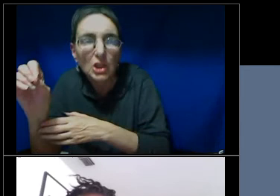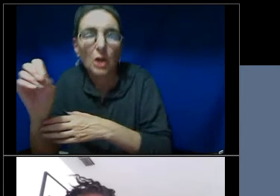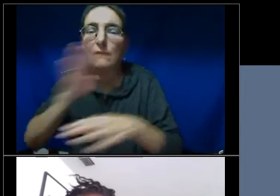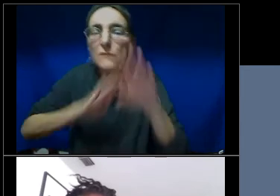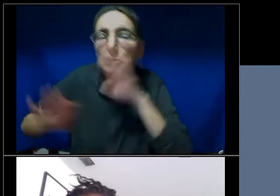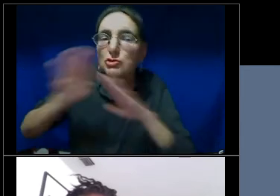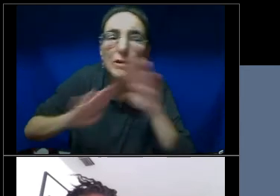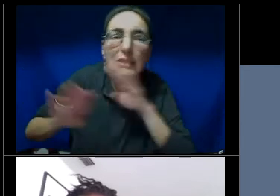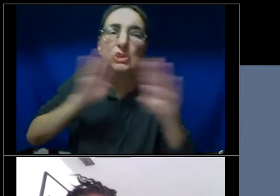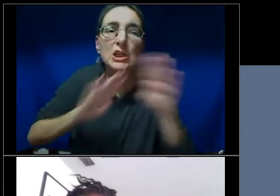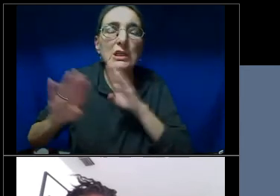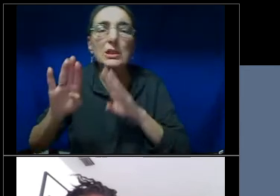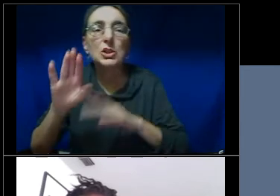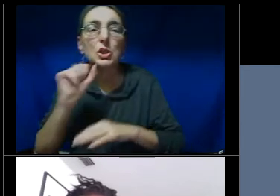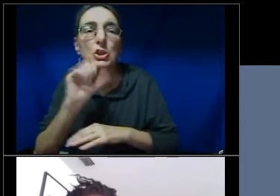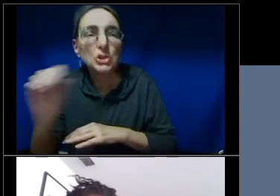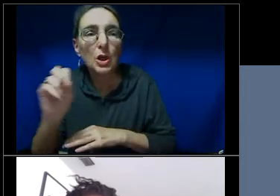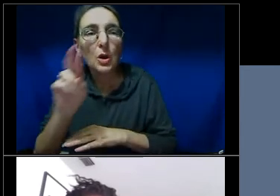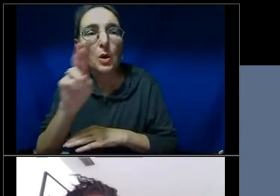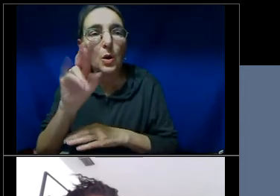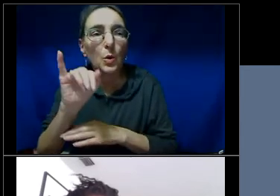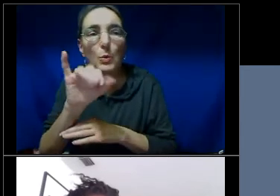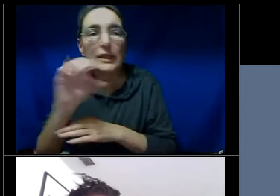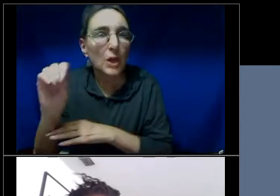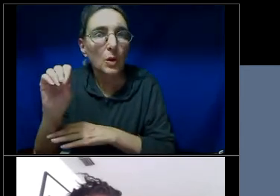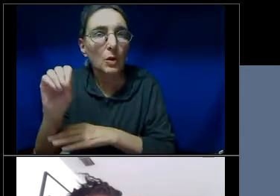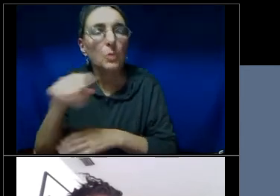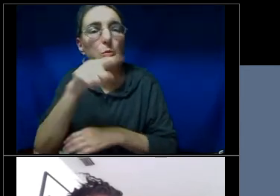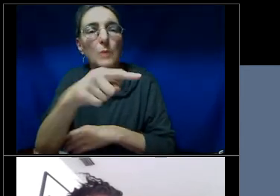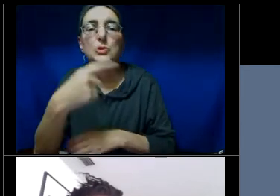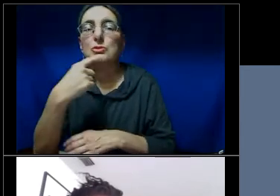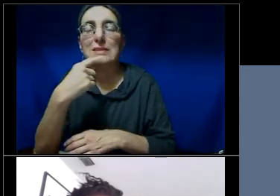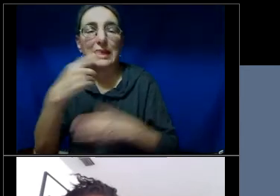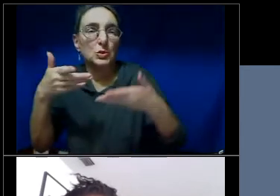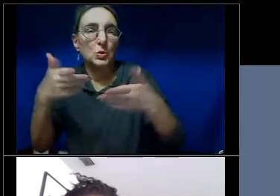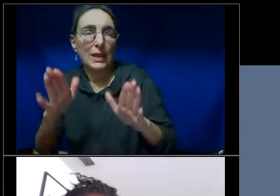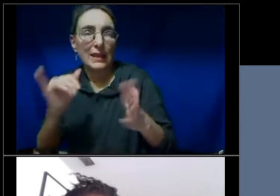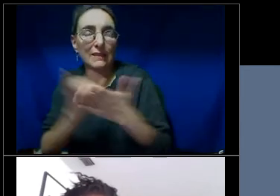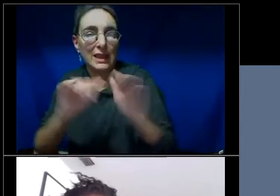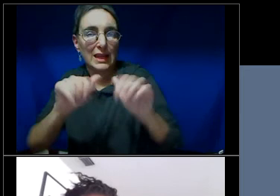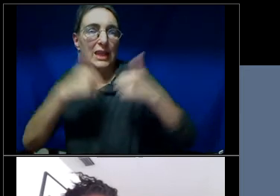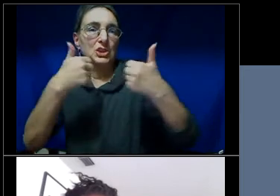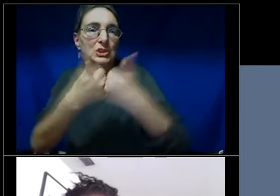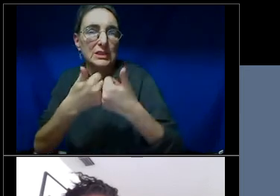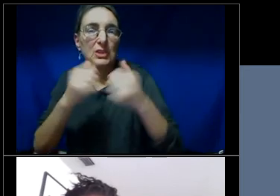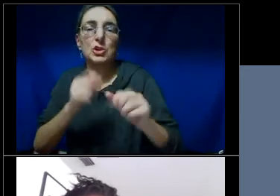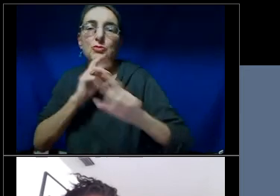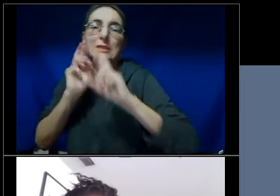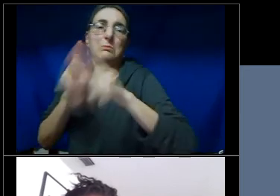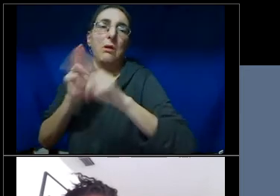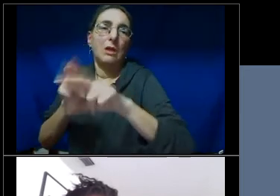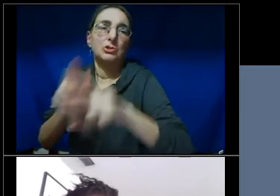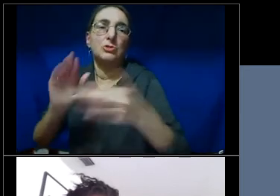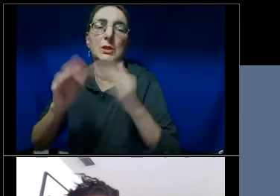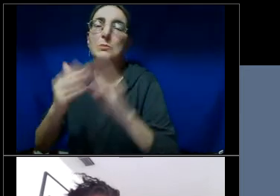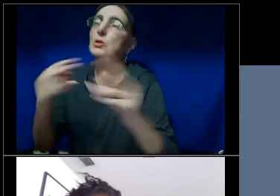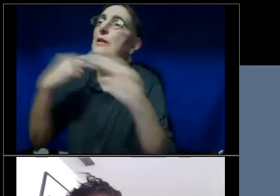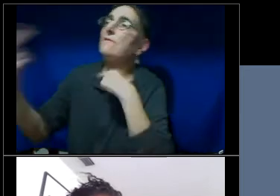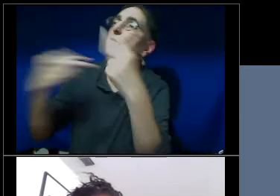around. So Rio, what would you say is the way that agencies should respond to community voices as they're